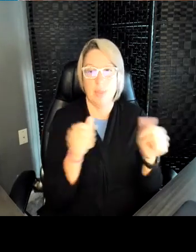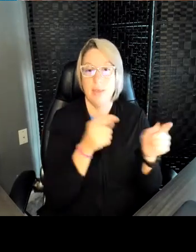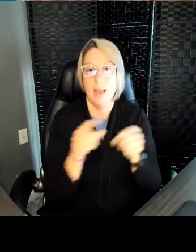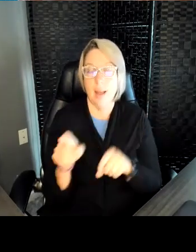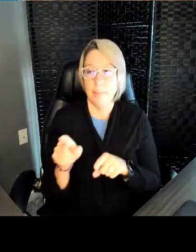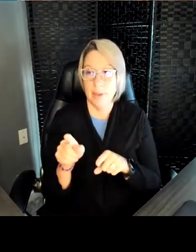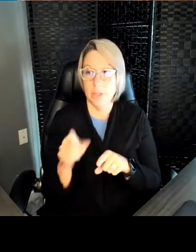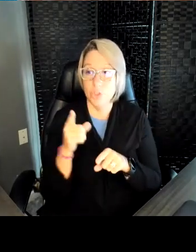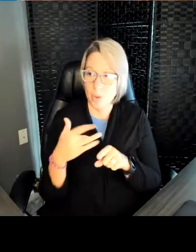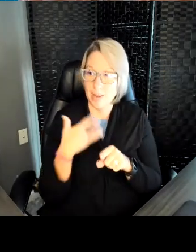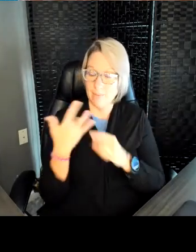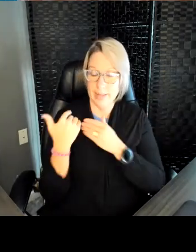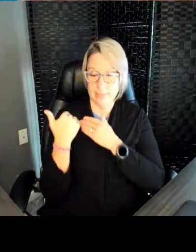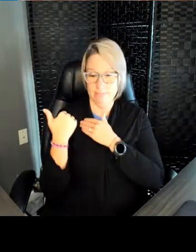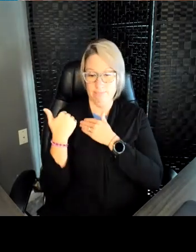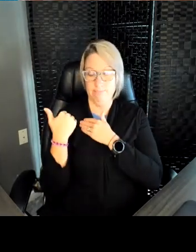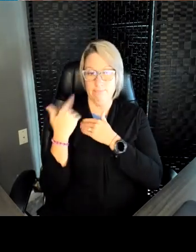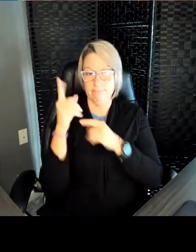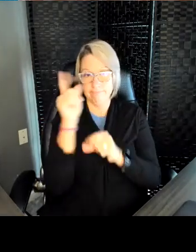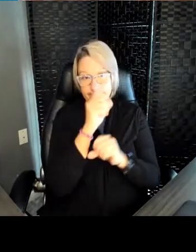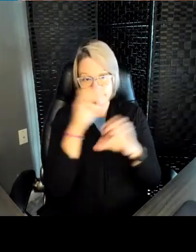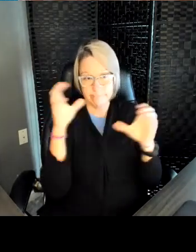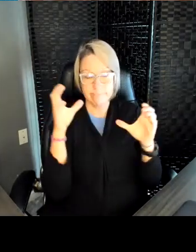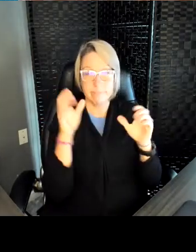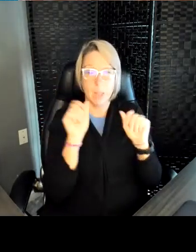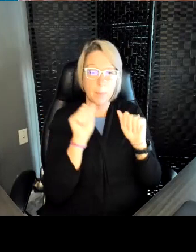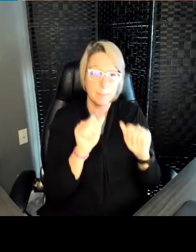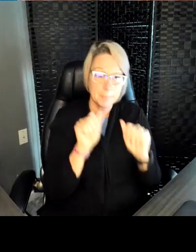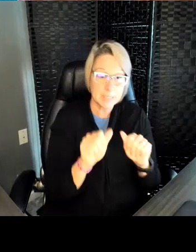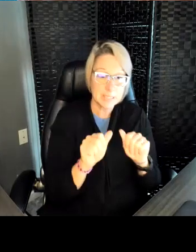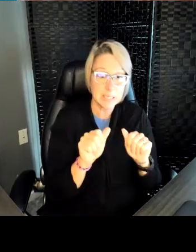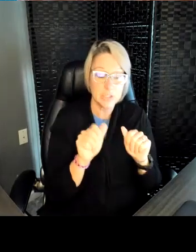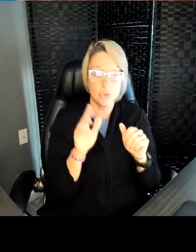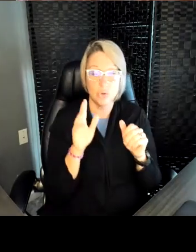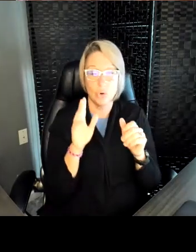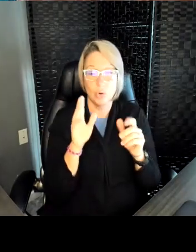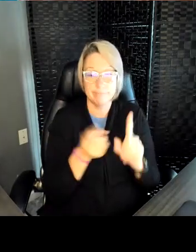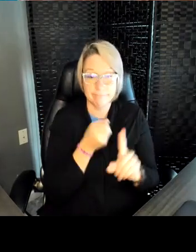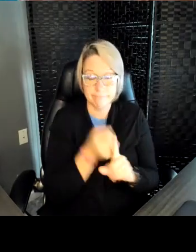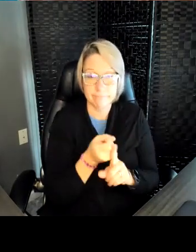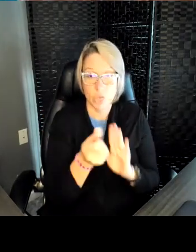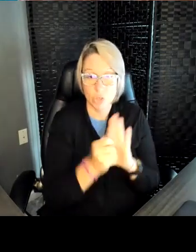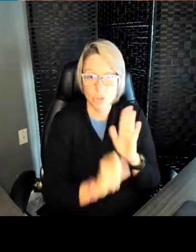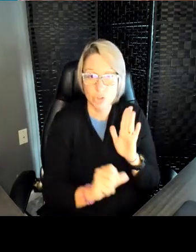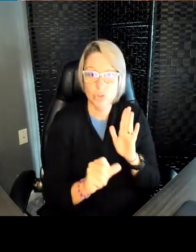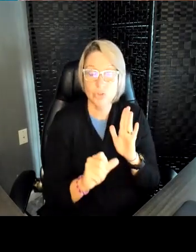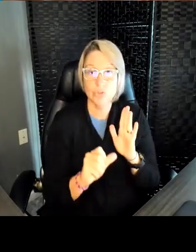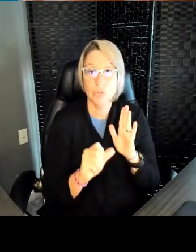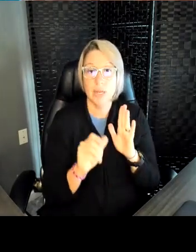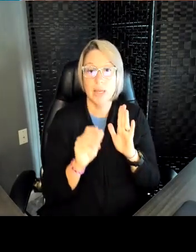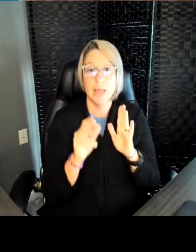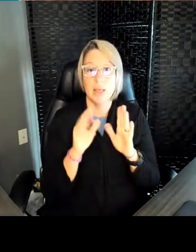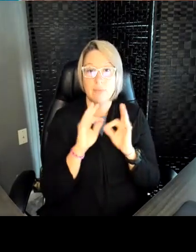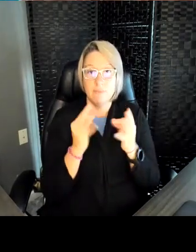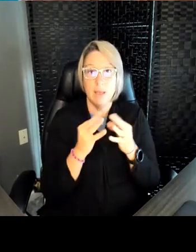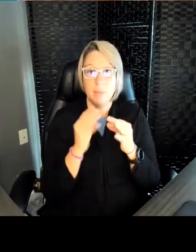duty bound to paint the picture of here could be a potential side effect of a surgery. And, these families are just, their eyes are getting bigger and bigger and